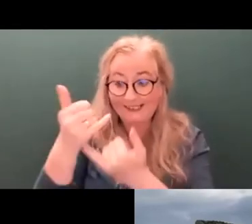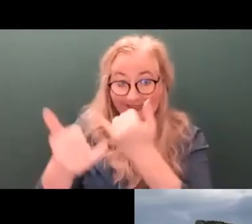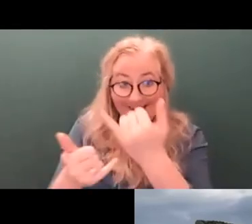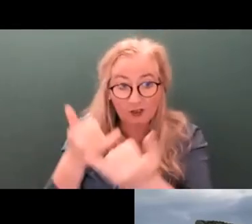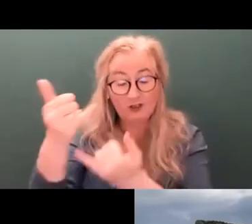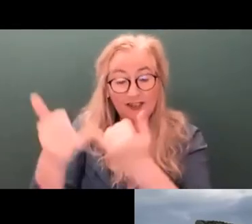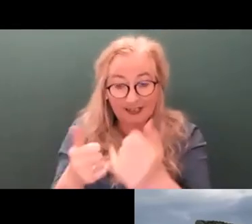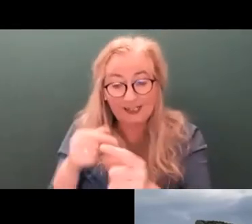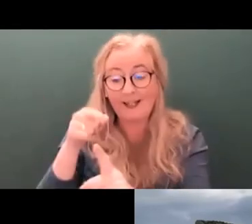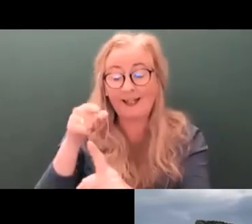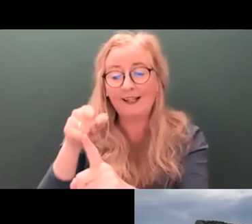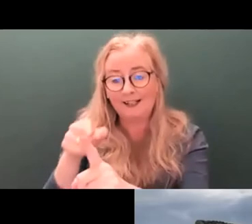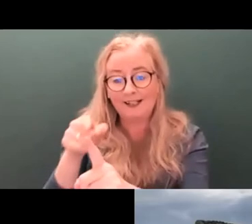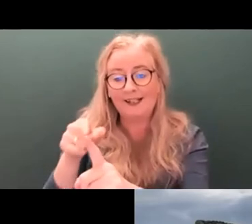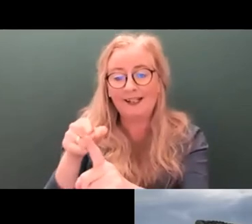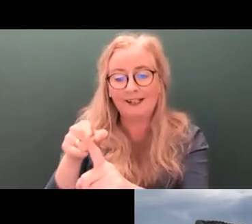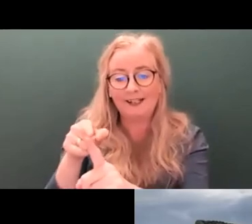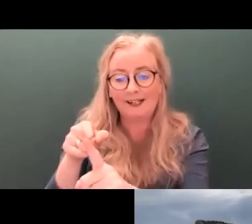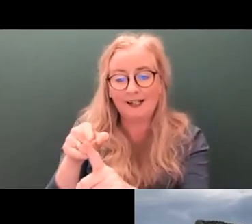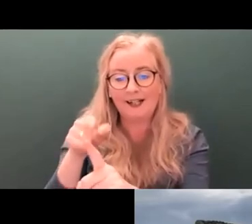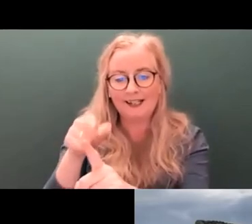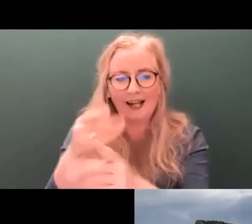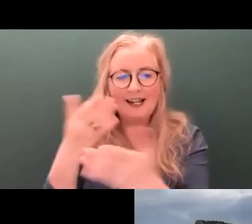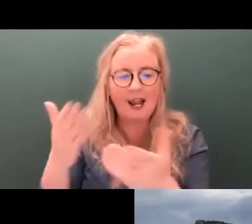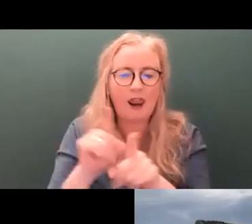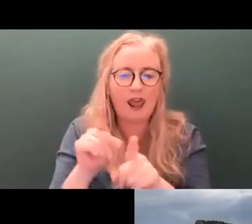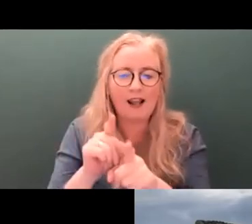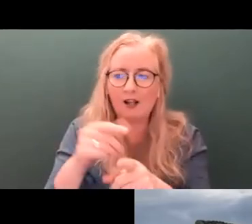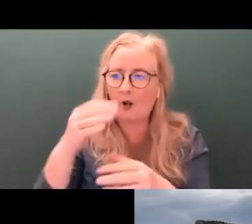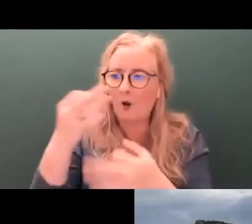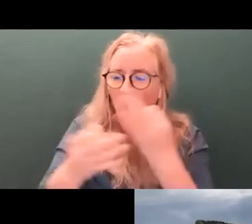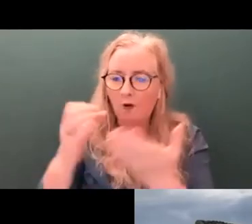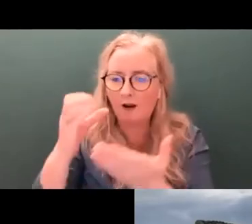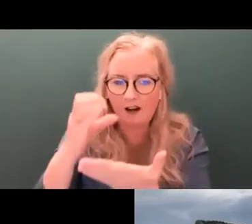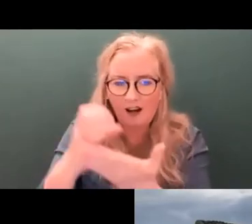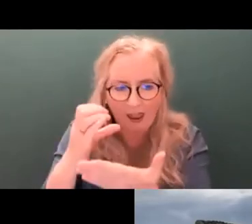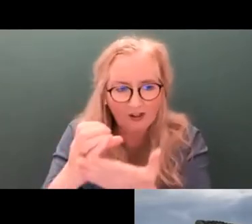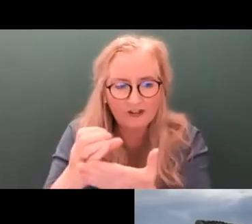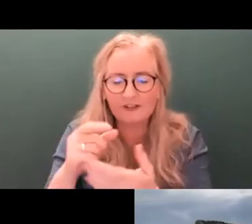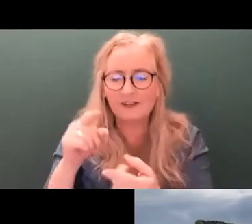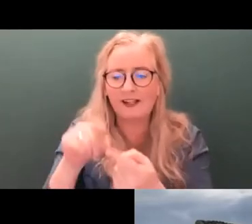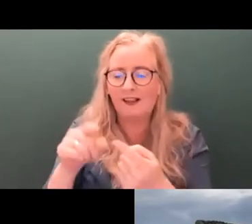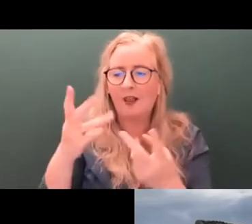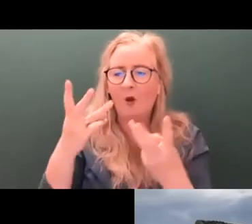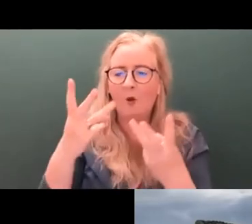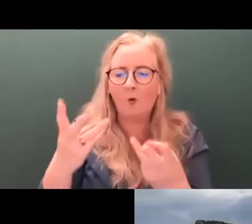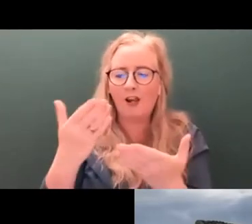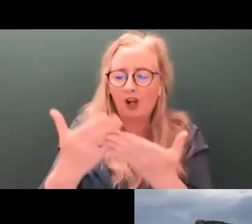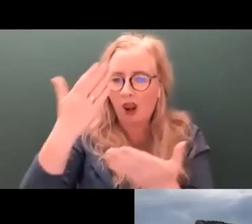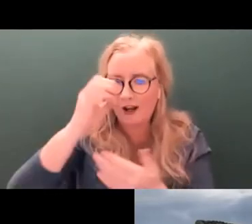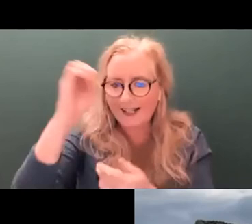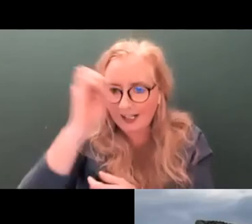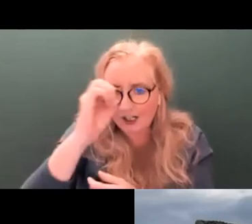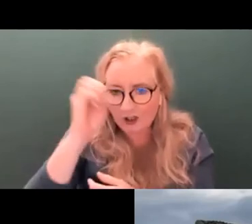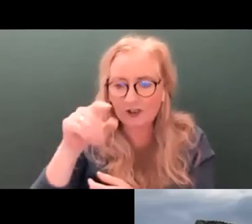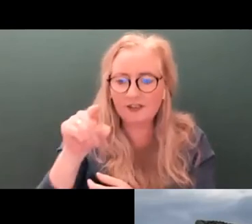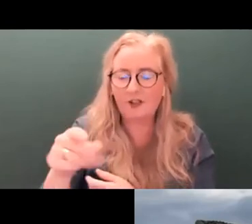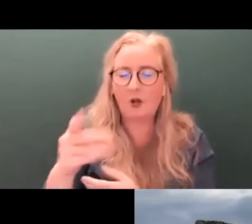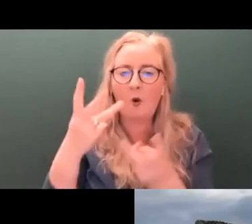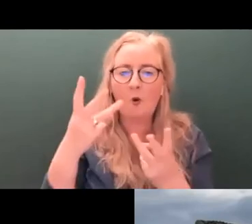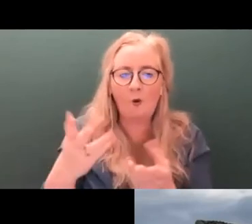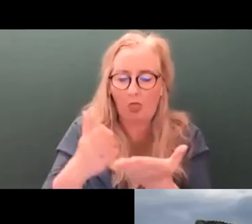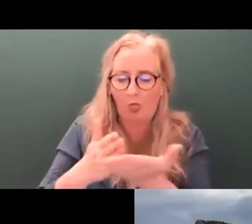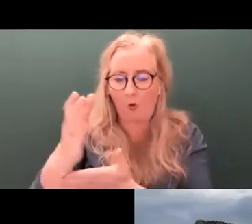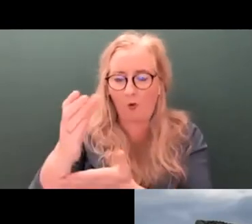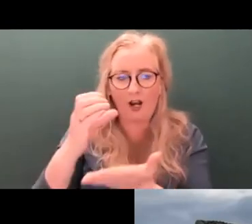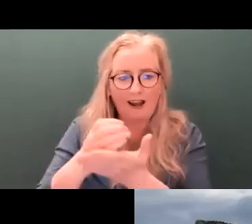tend to be now in the college saying they're going to college. They want to learn English and that and they want to get through college